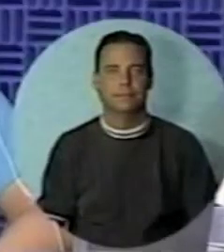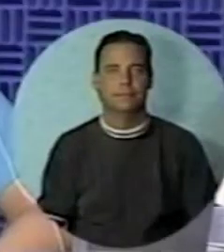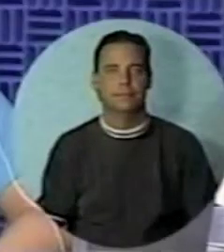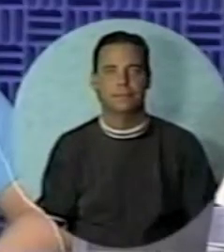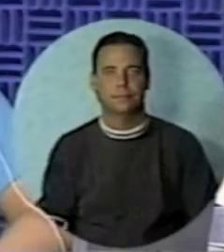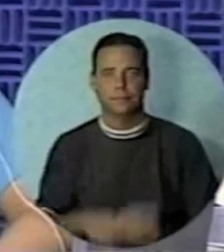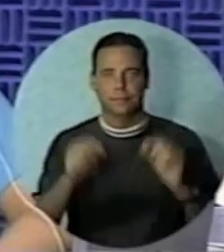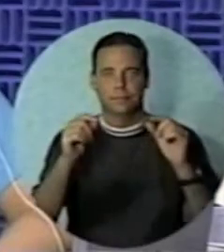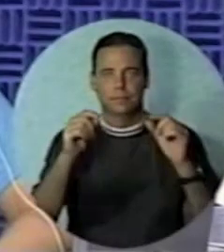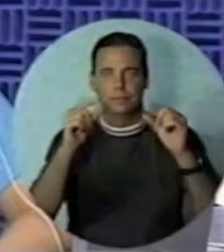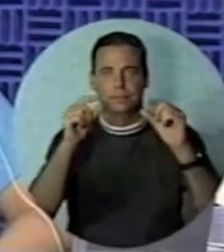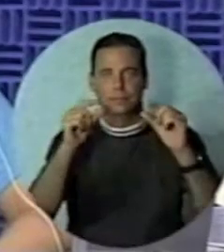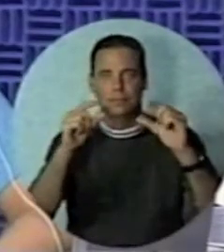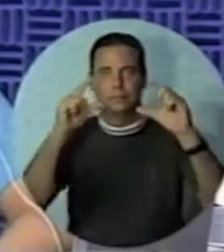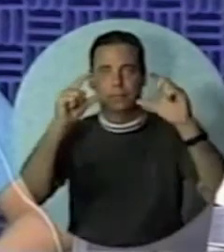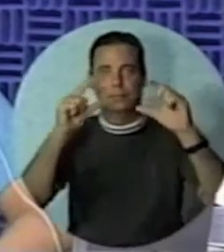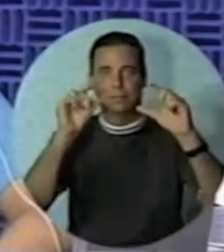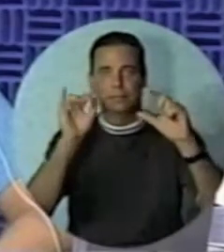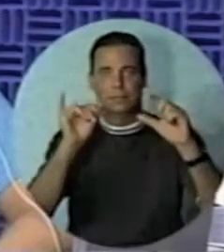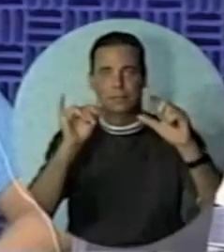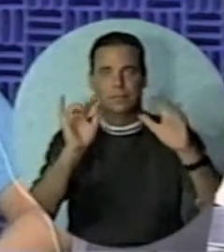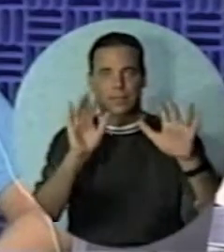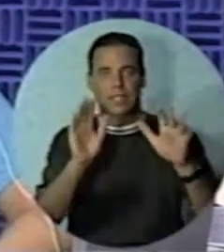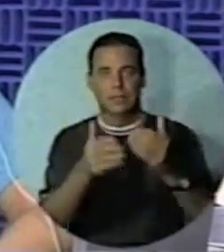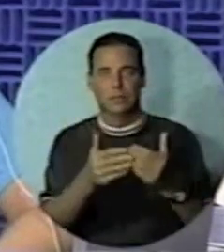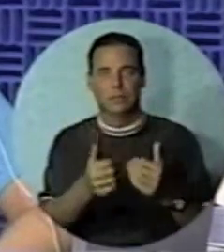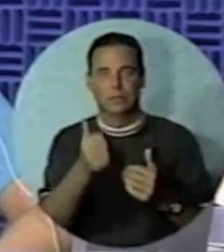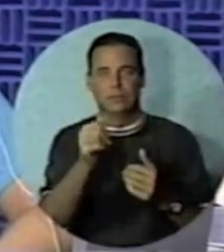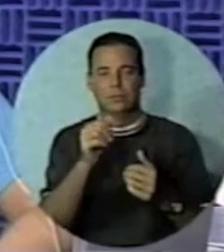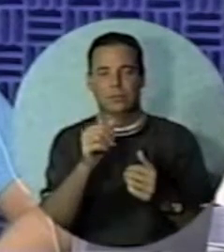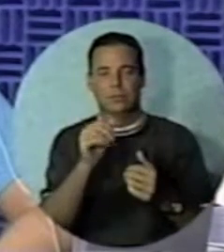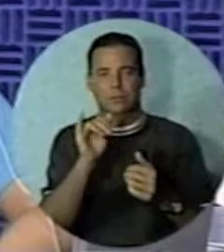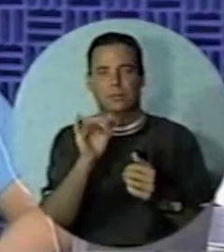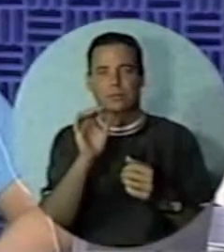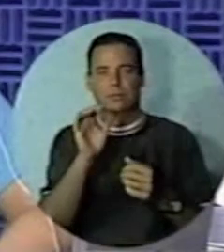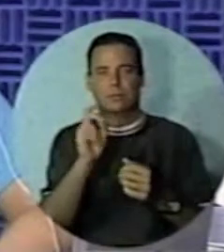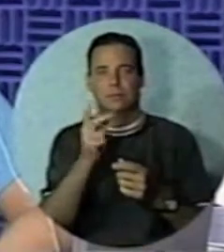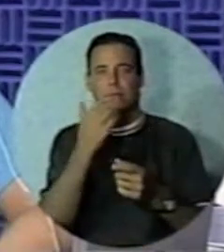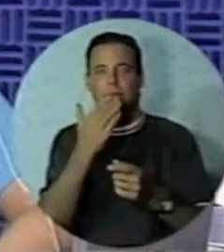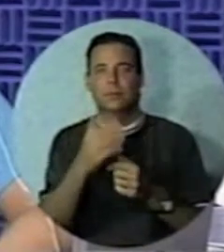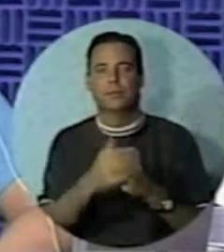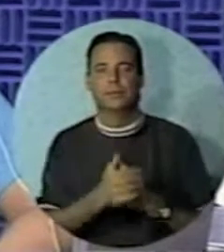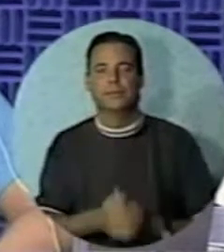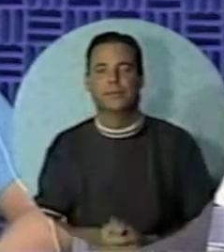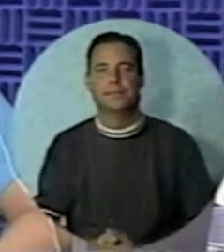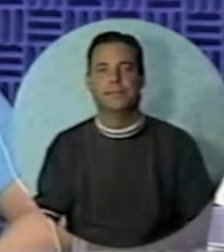A little bigger yet? Yeah, just so it's easier. Okay, thank you.